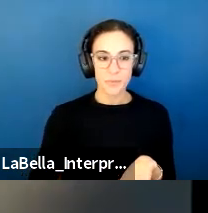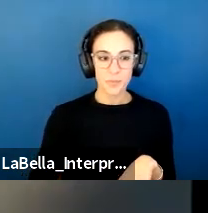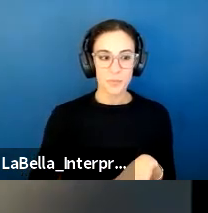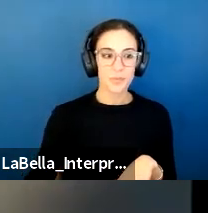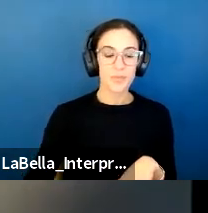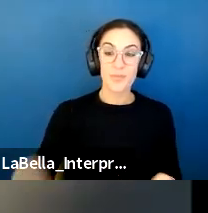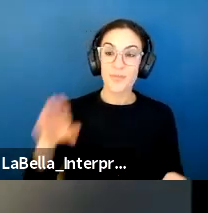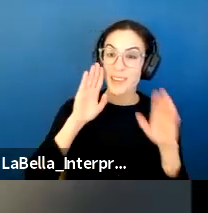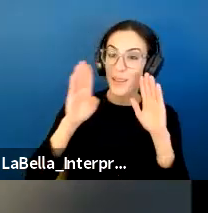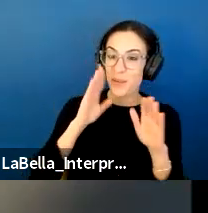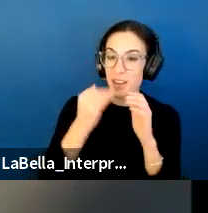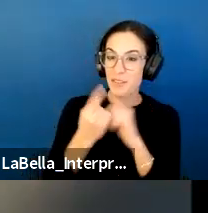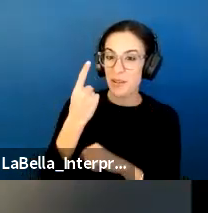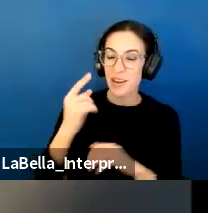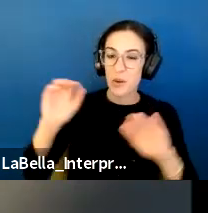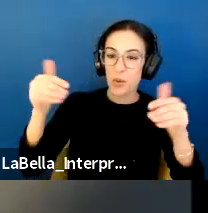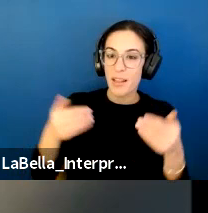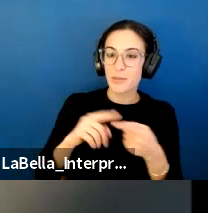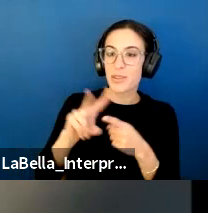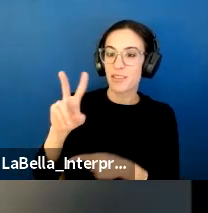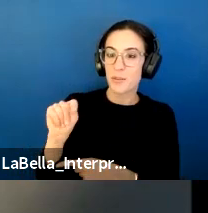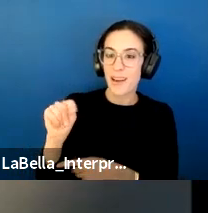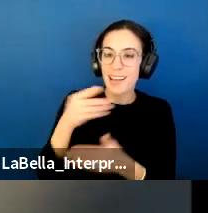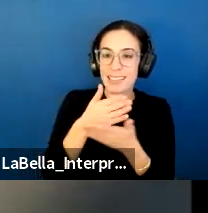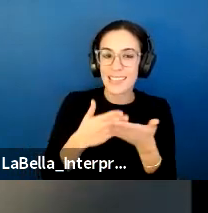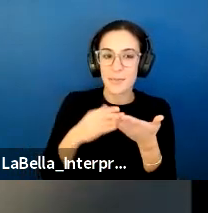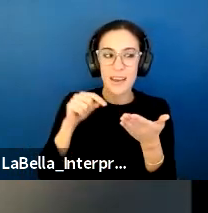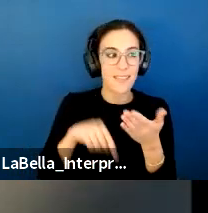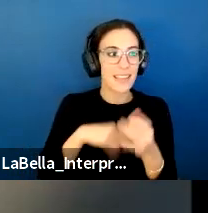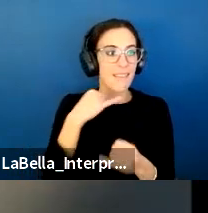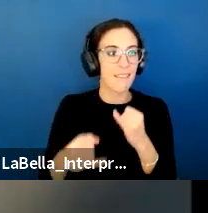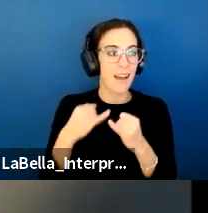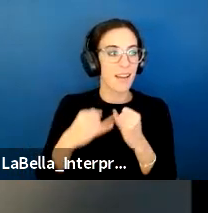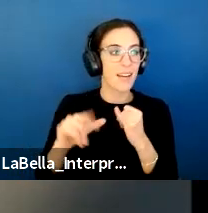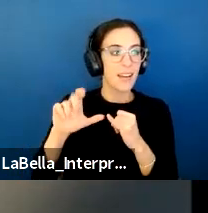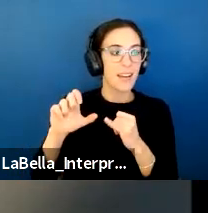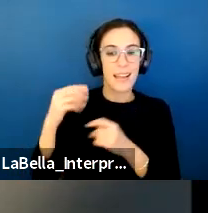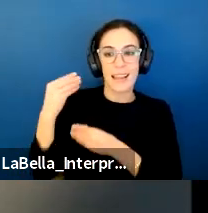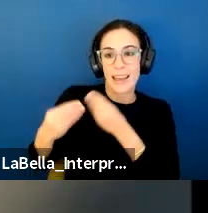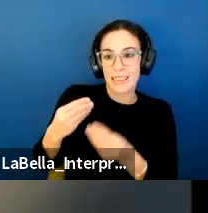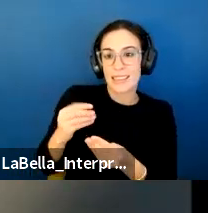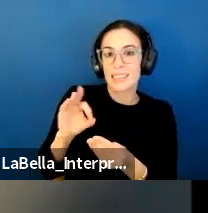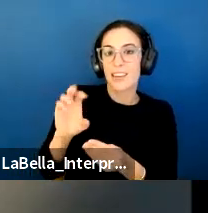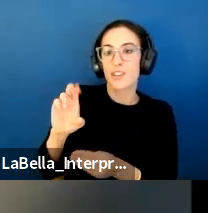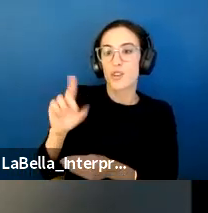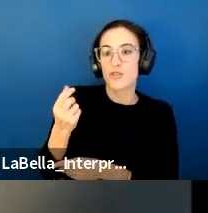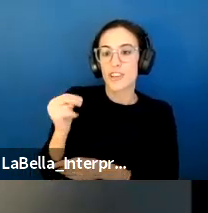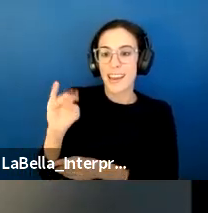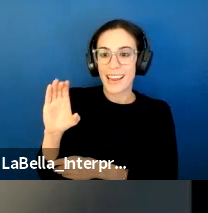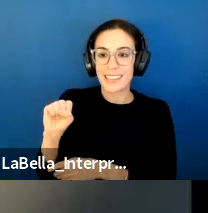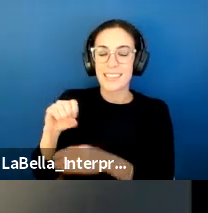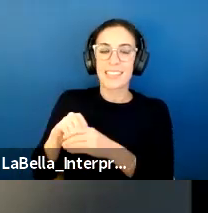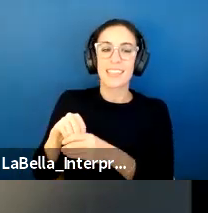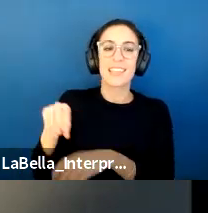Hello, everyone. Welcome to the Vermont segment of this final Legacies of Eugenics in New England conference. My name is